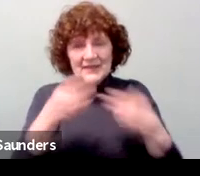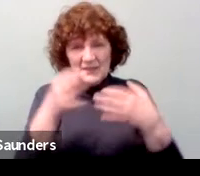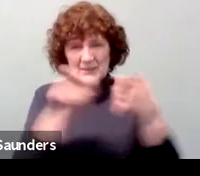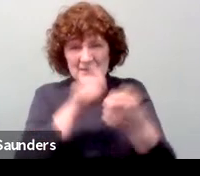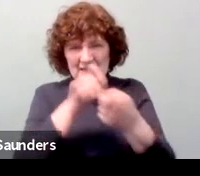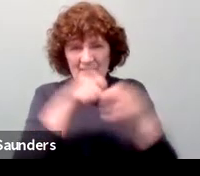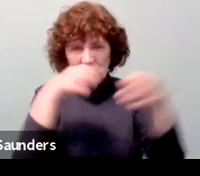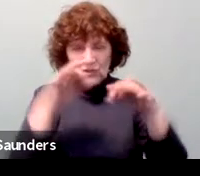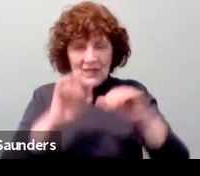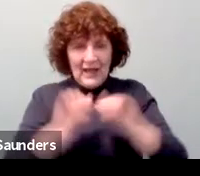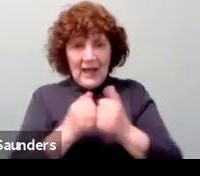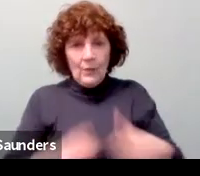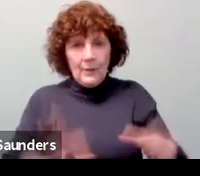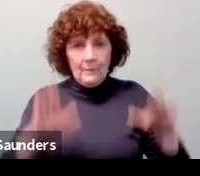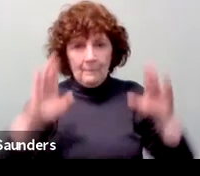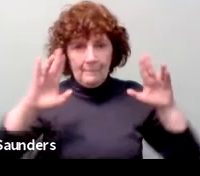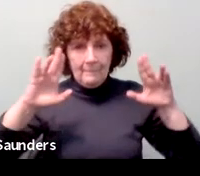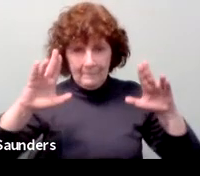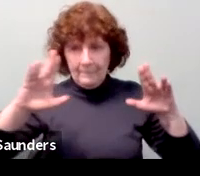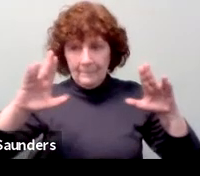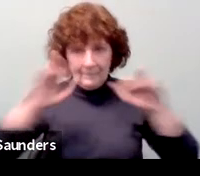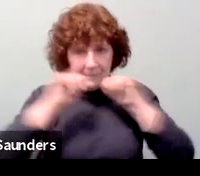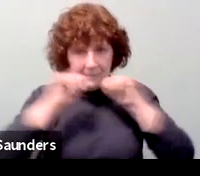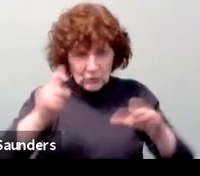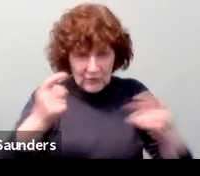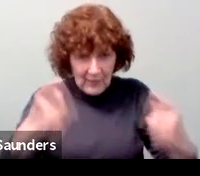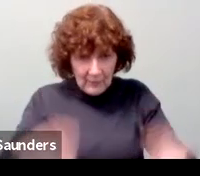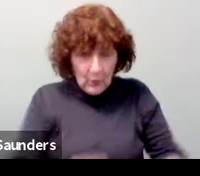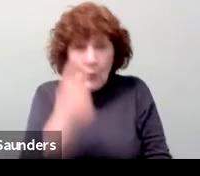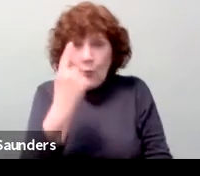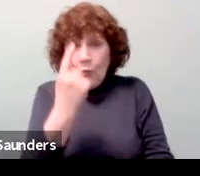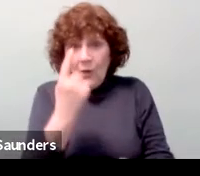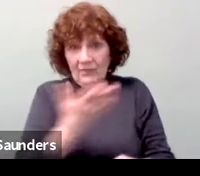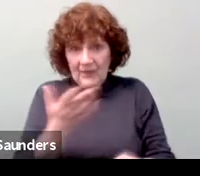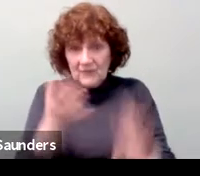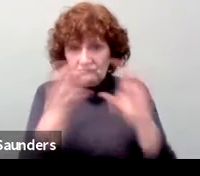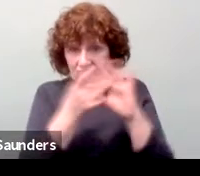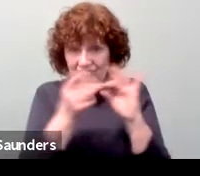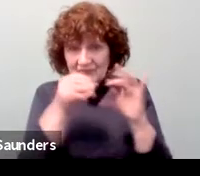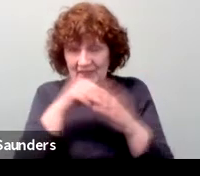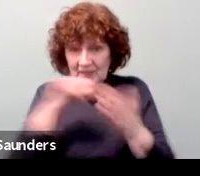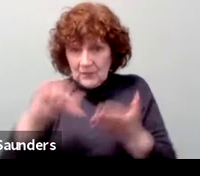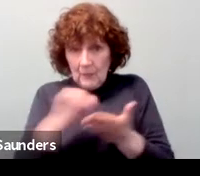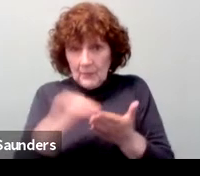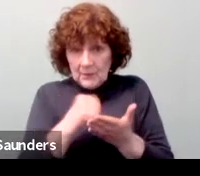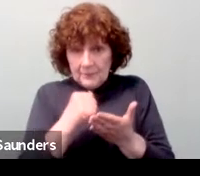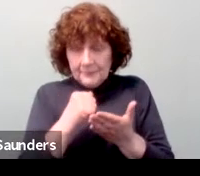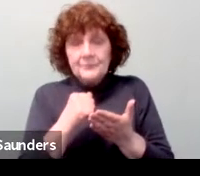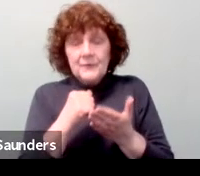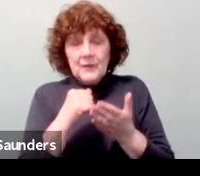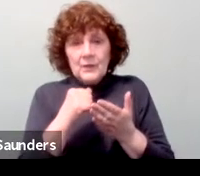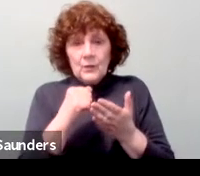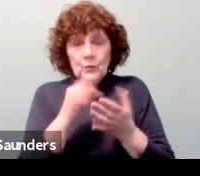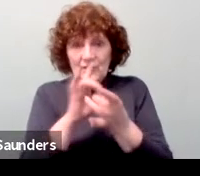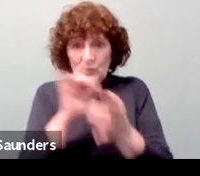should be carried out. And one of the observations that the Talmud makes is that a